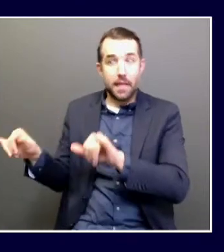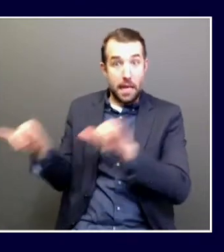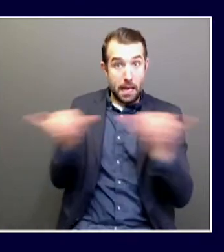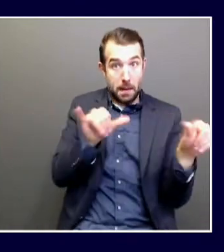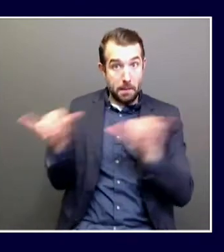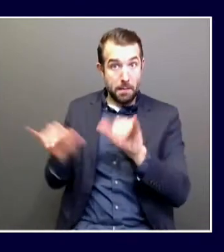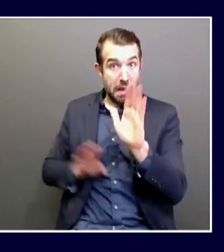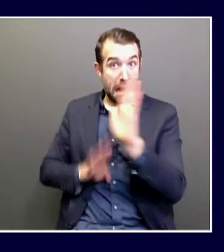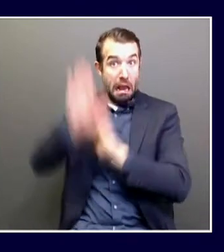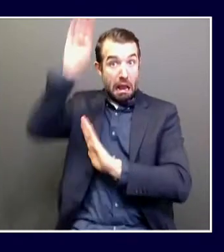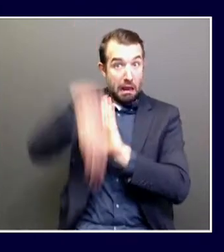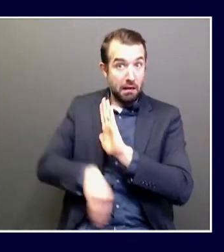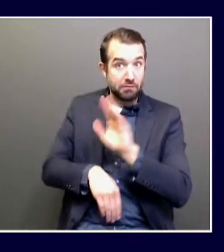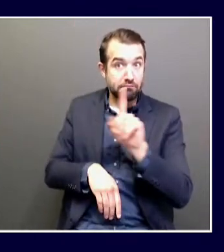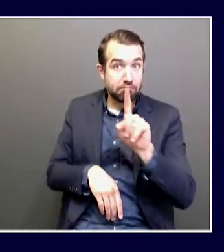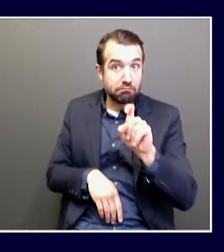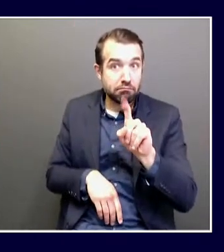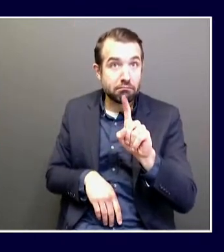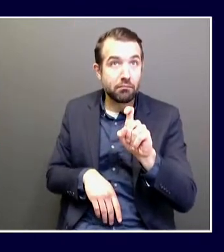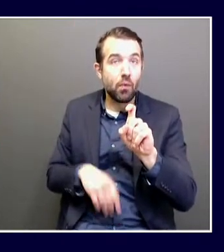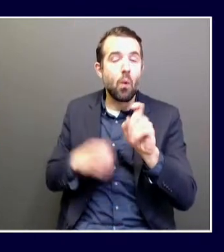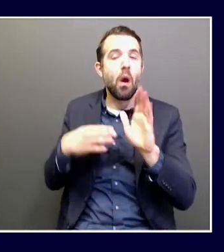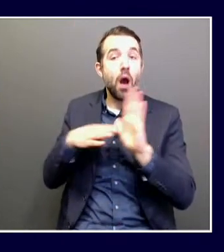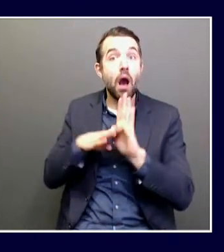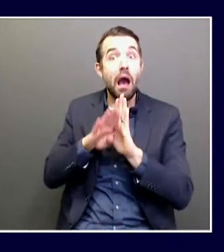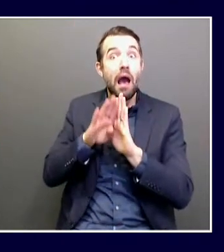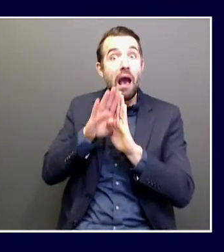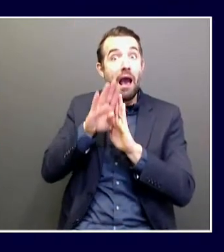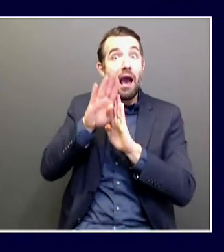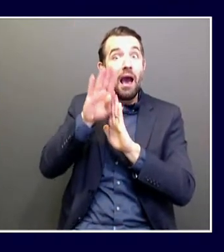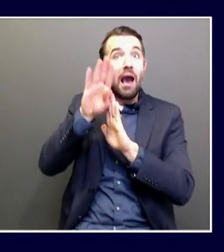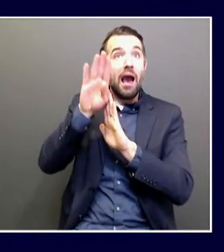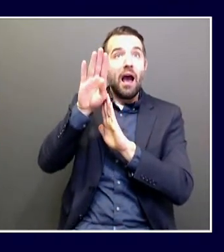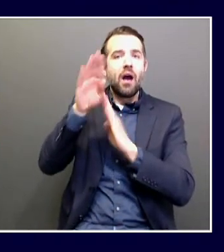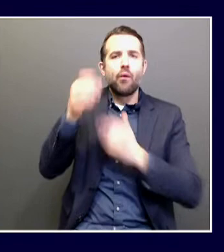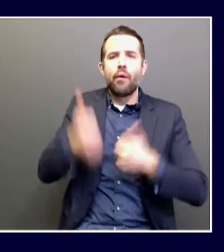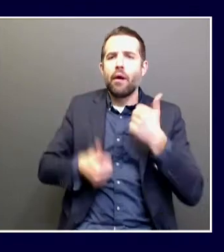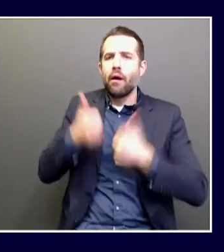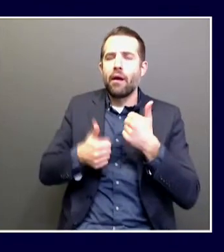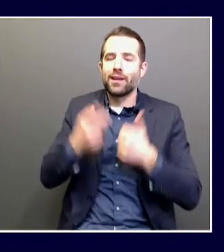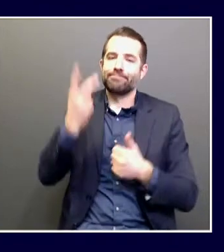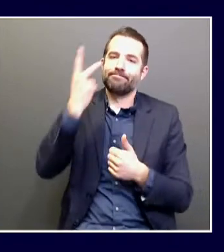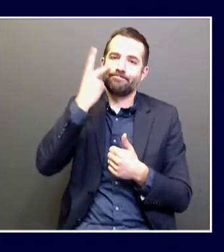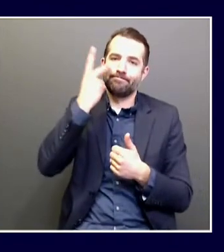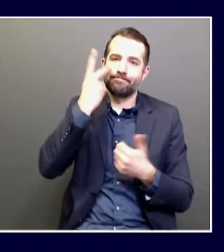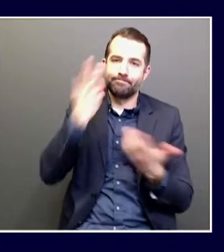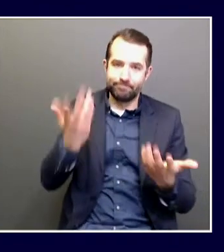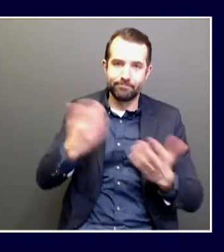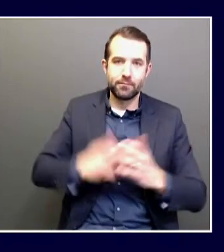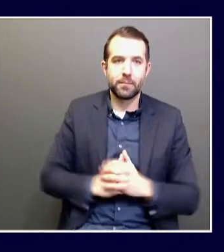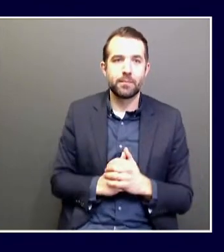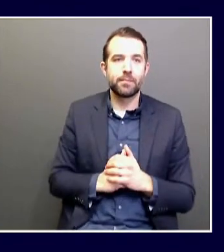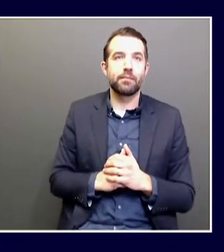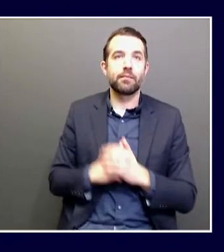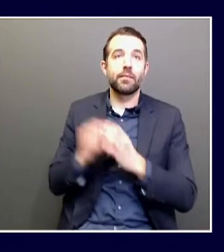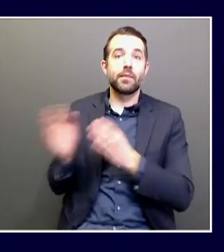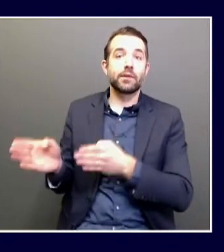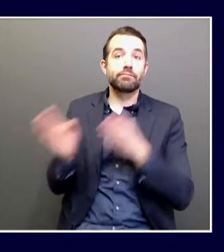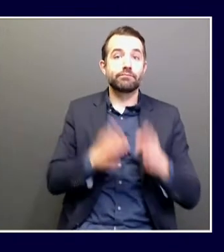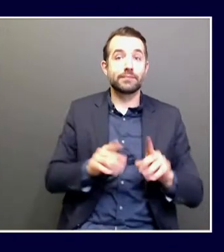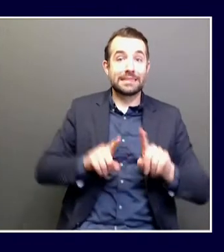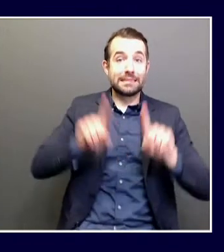Maine. Now, speaking of testing is really hard to find right